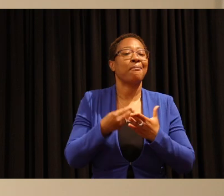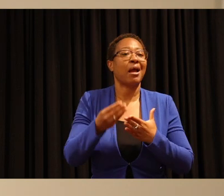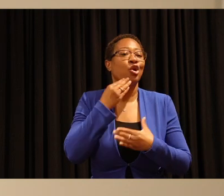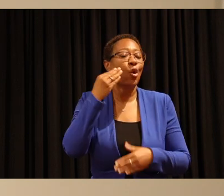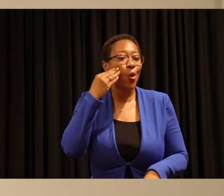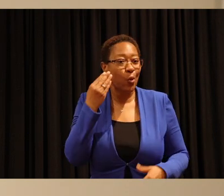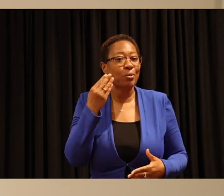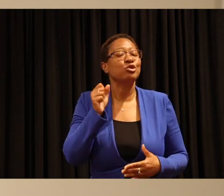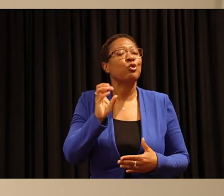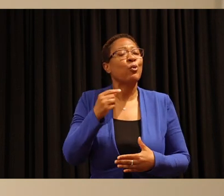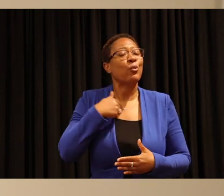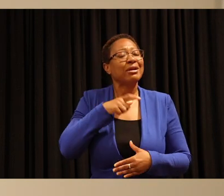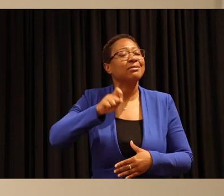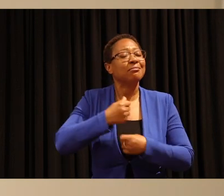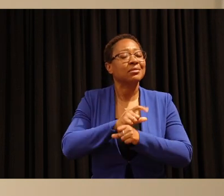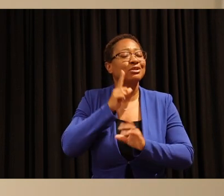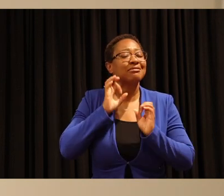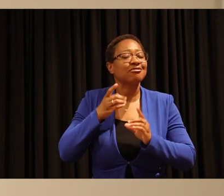family. Exactly. We have to have